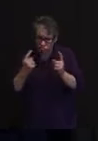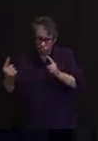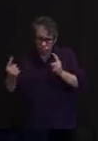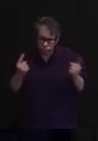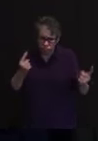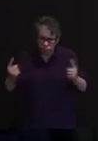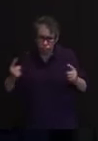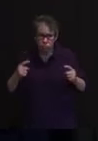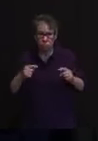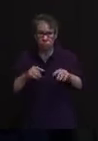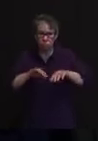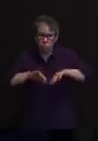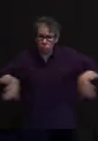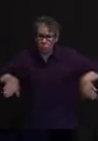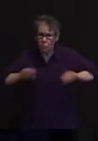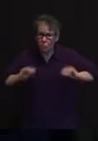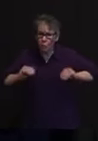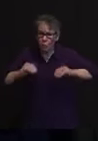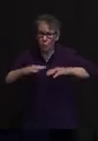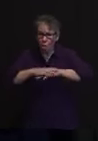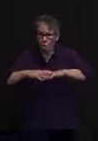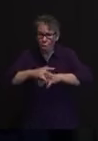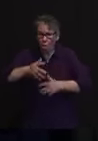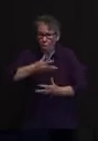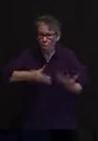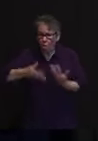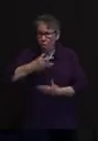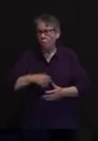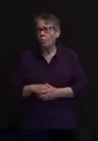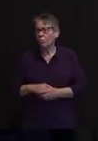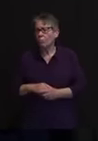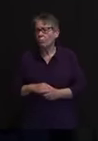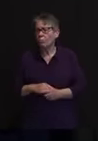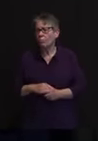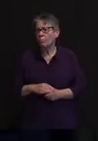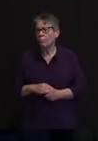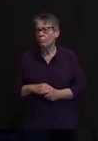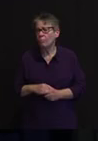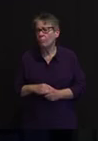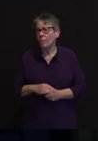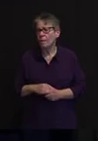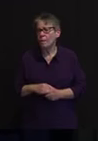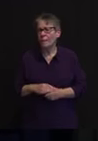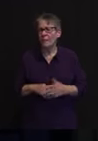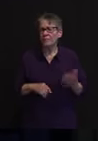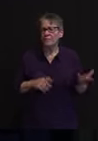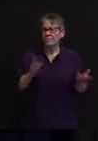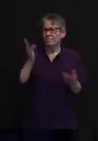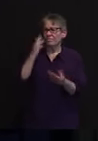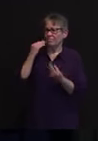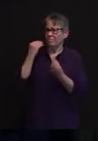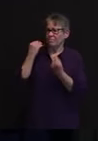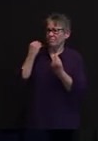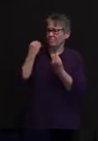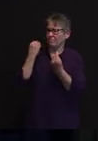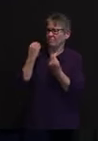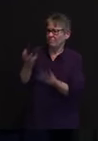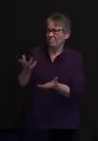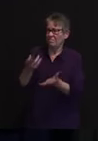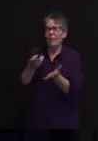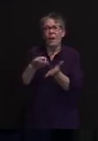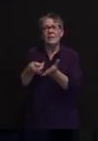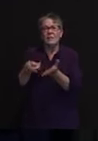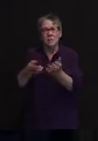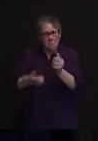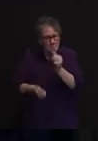been exceptional. This is a little bit longer, but not too long, because it encapsulates the weekend numbers. In Robbinsville,